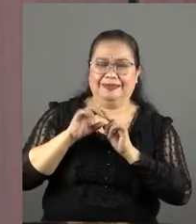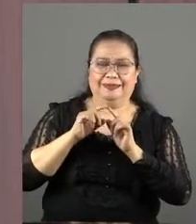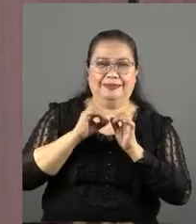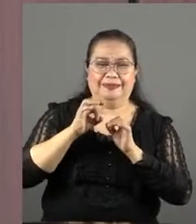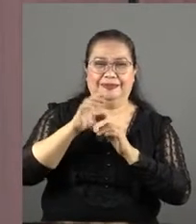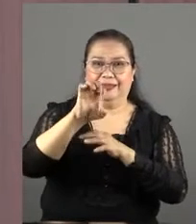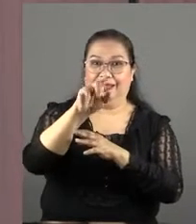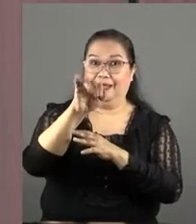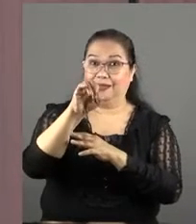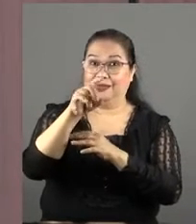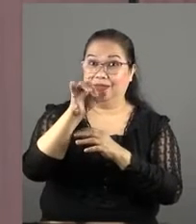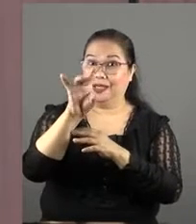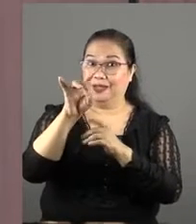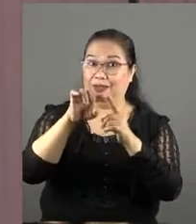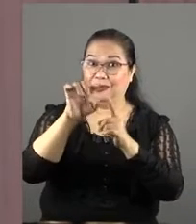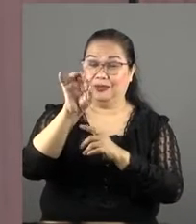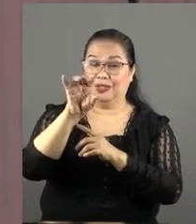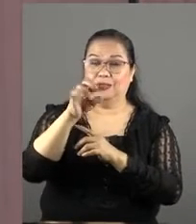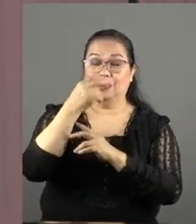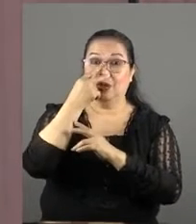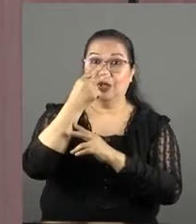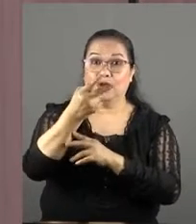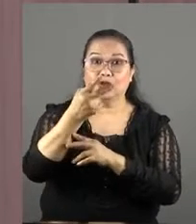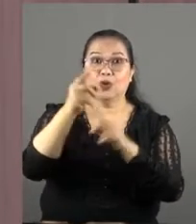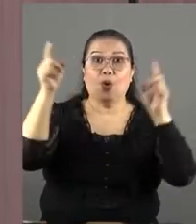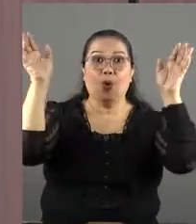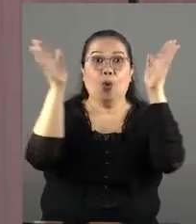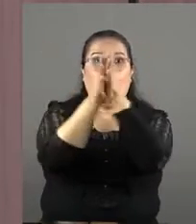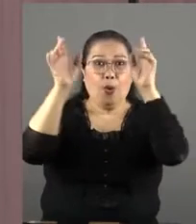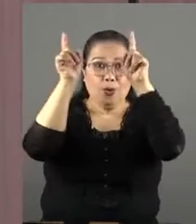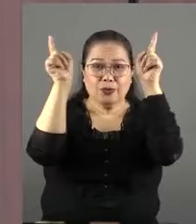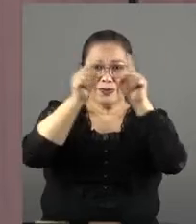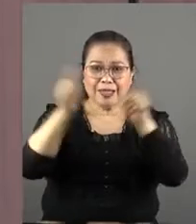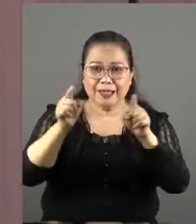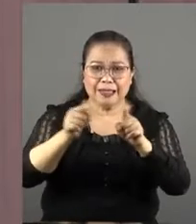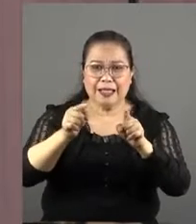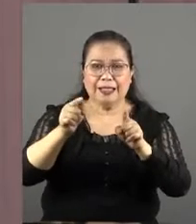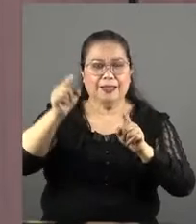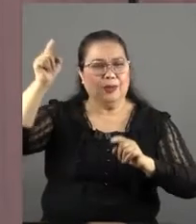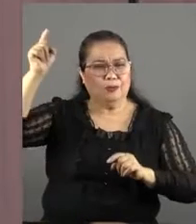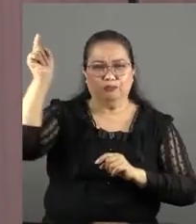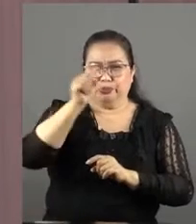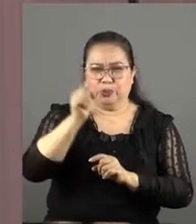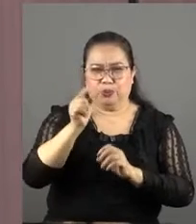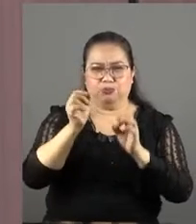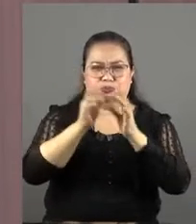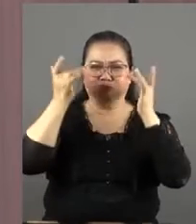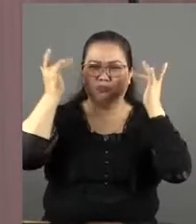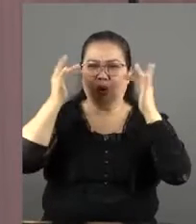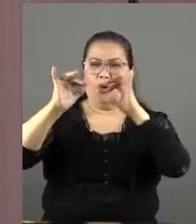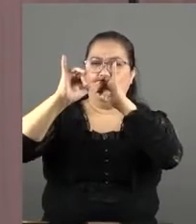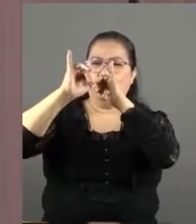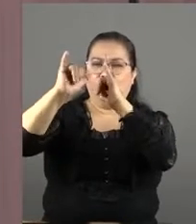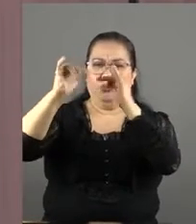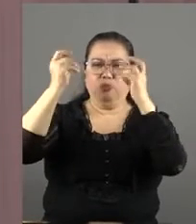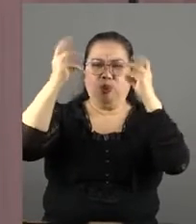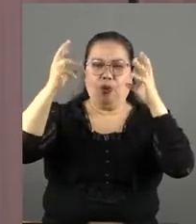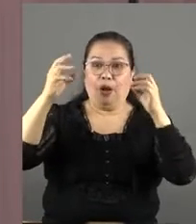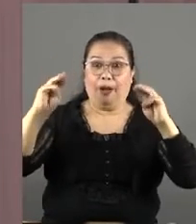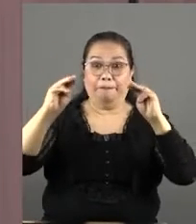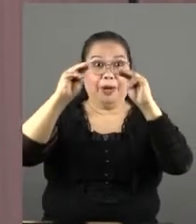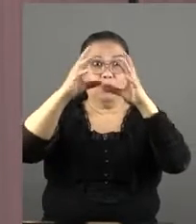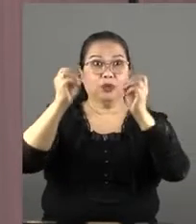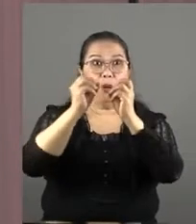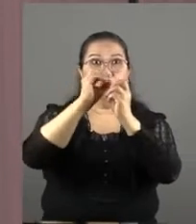20, 18 to 19, when all the people saw the thunder, the flashes of lightning, the sound of the trumpet and the mountain smoking,